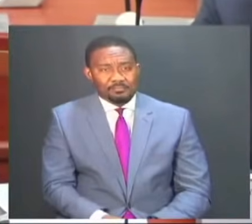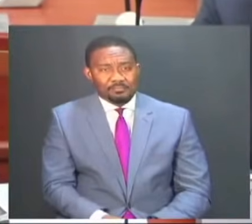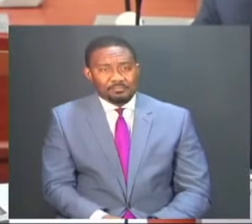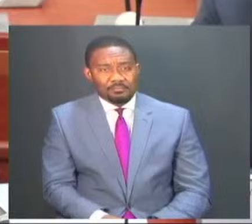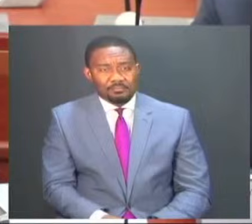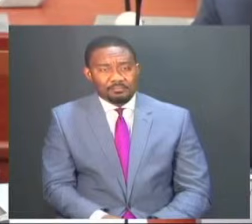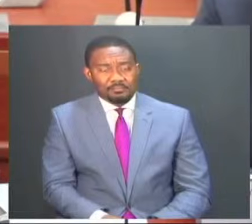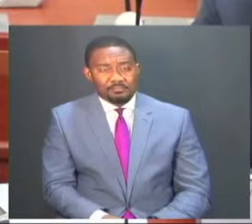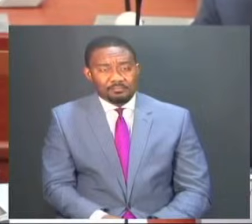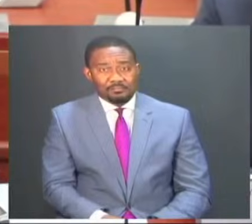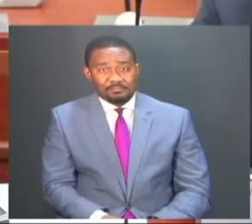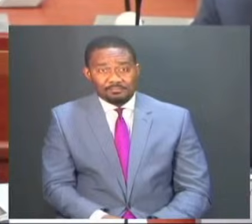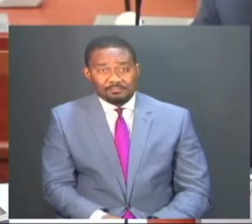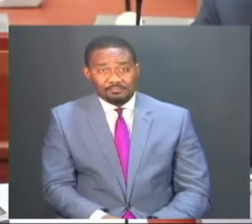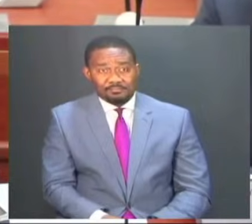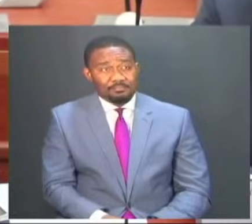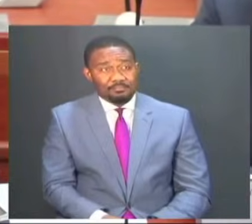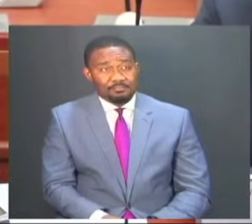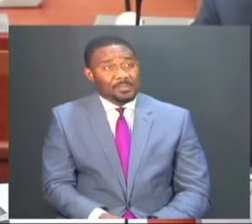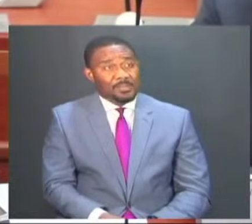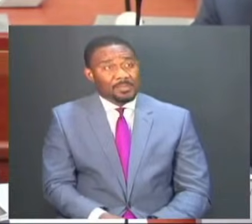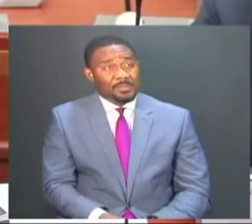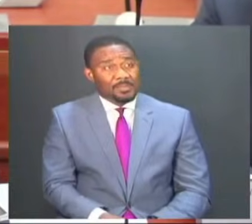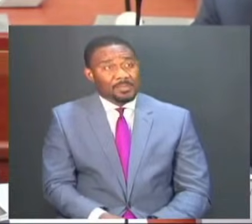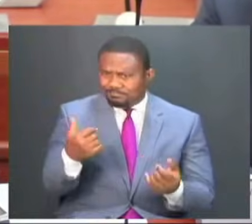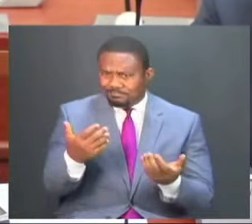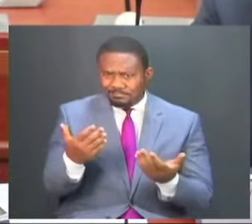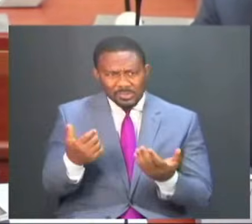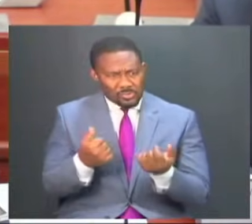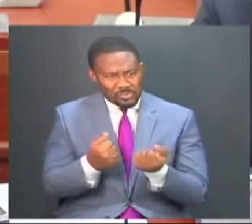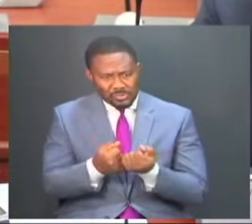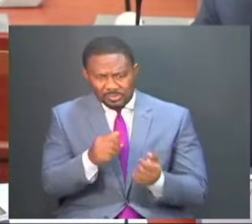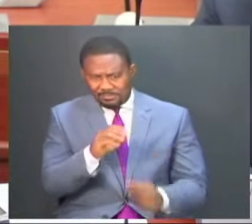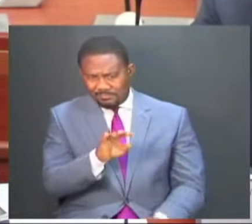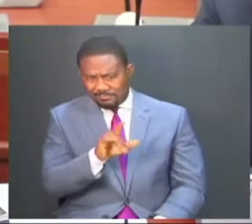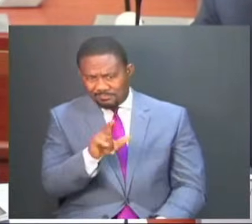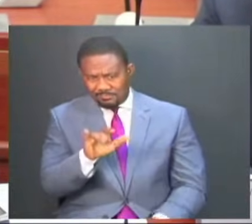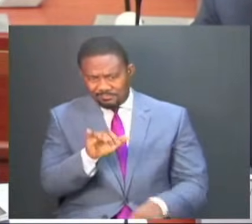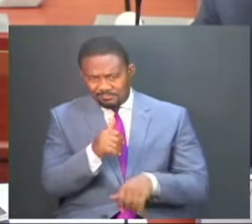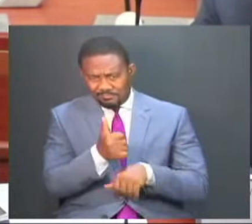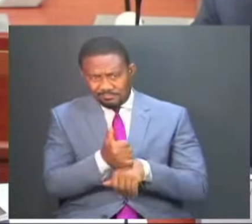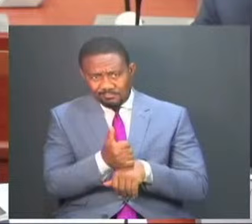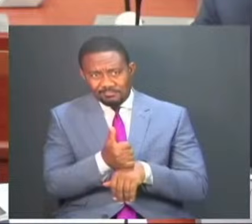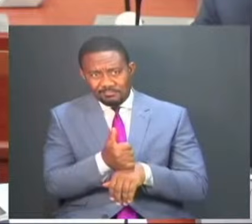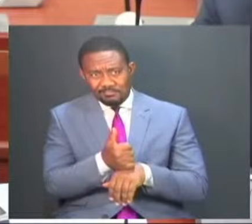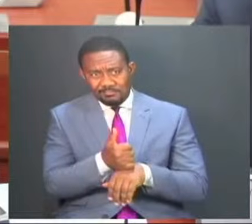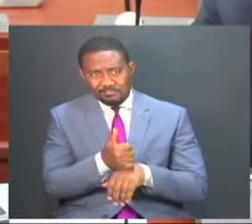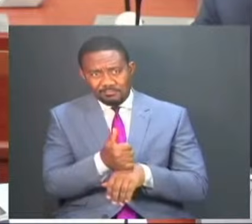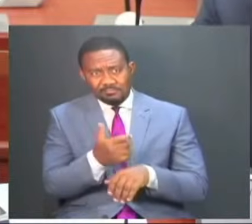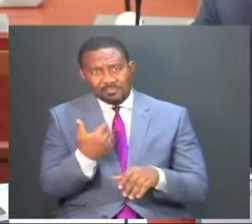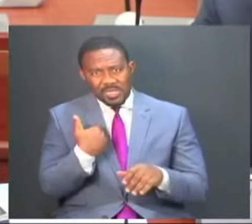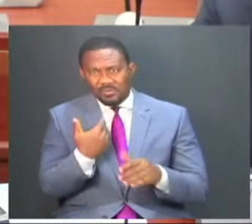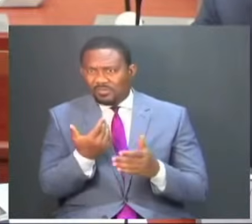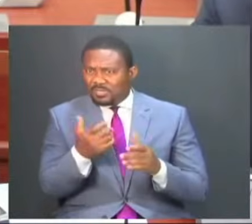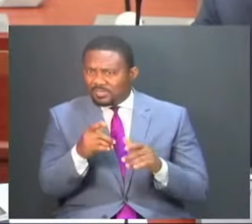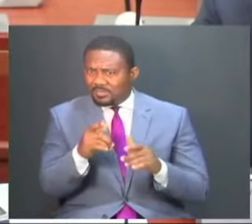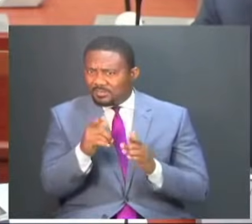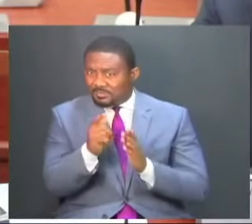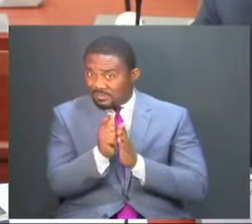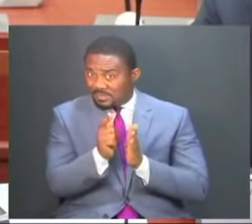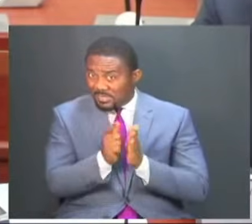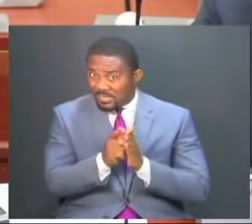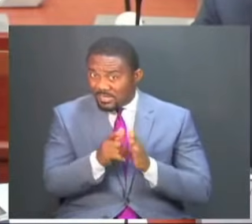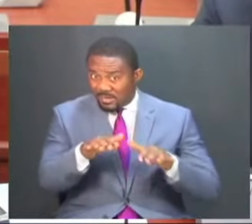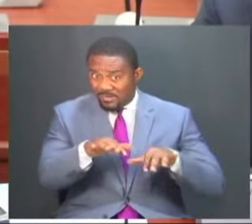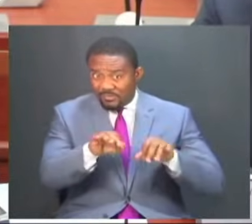respectfully, Mr. Speaker, I call members to support this bill so that we'll pass it, and then we'll get a legal framework to regulate